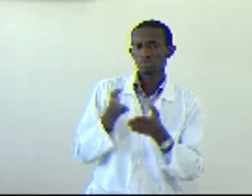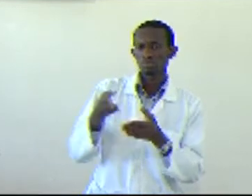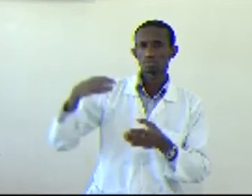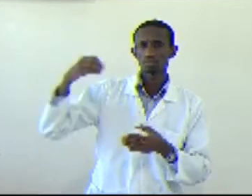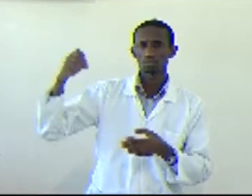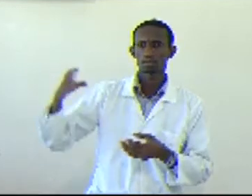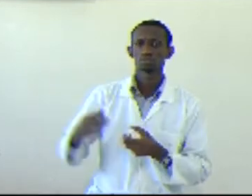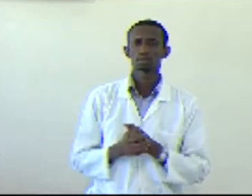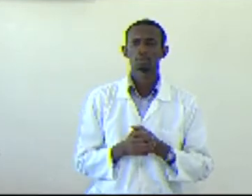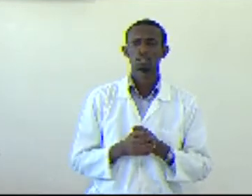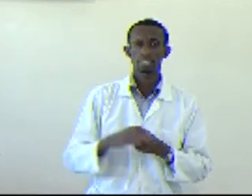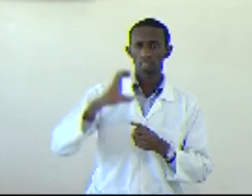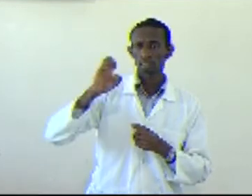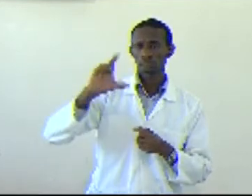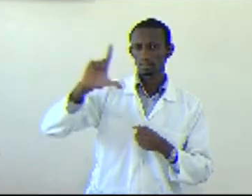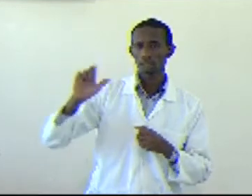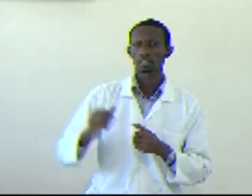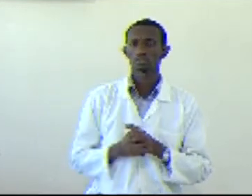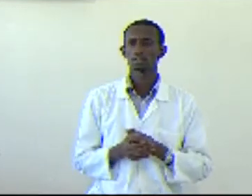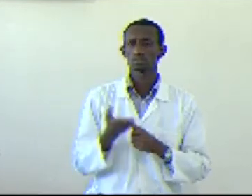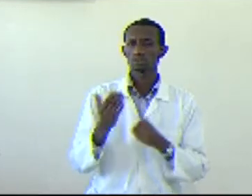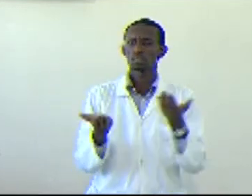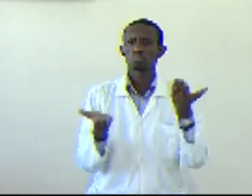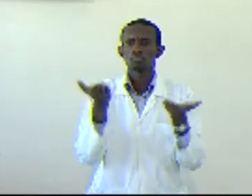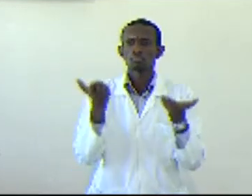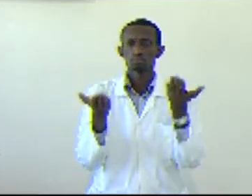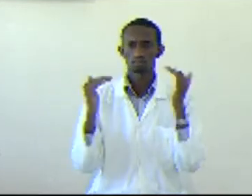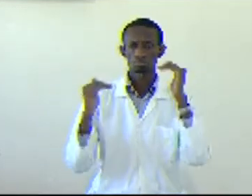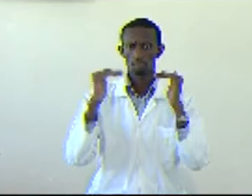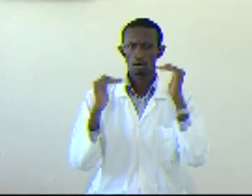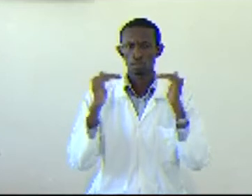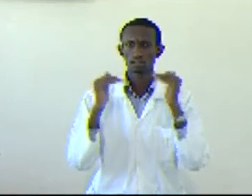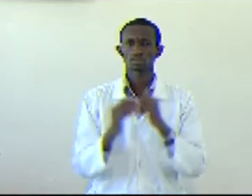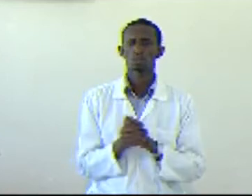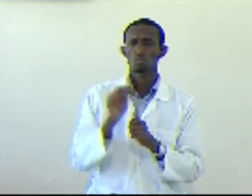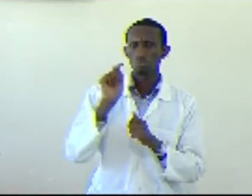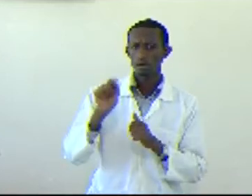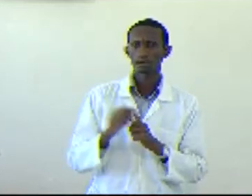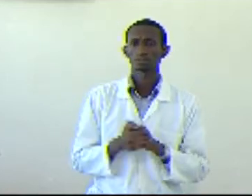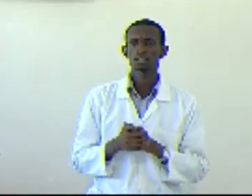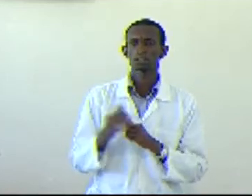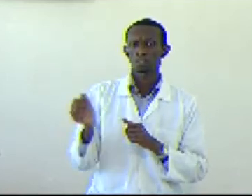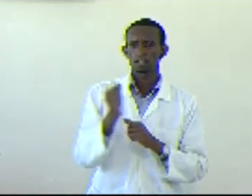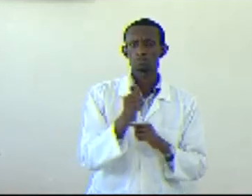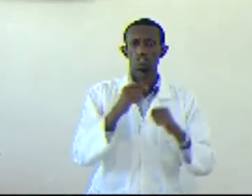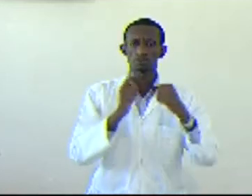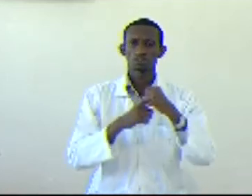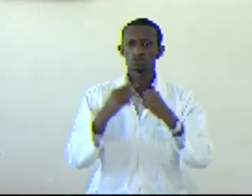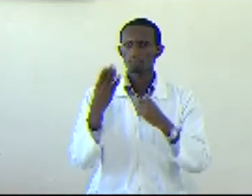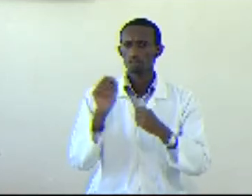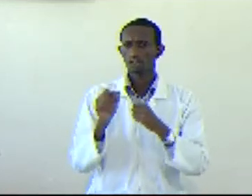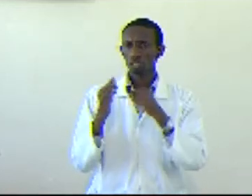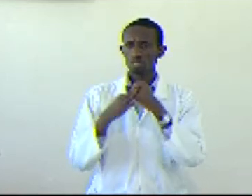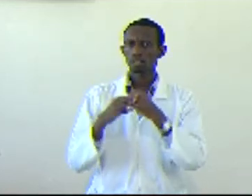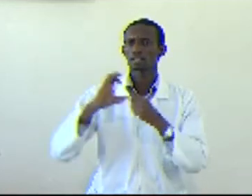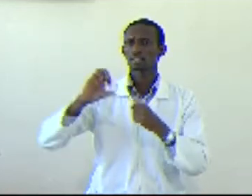Then determine the internal resistance of the cell. What can we do? So we find now the internal. So you see, it is a